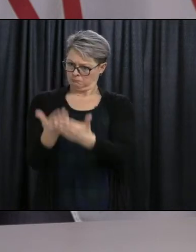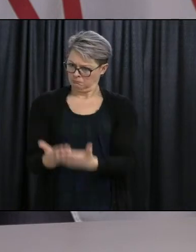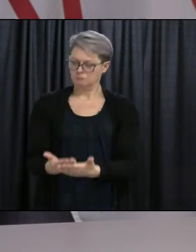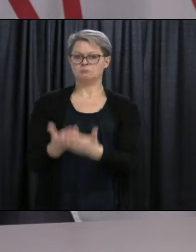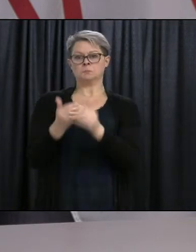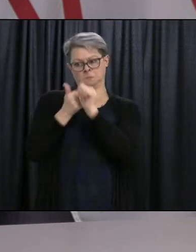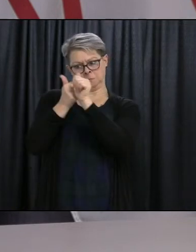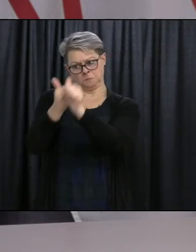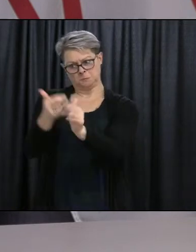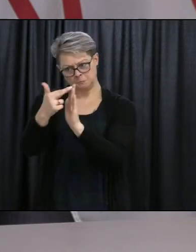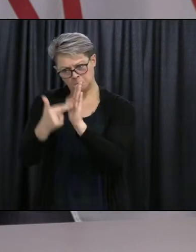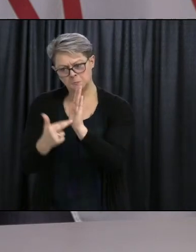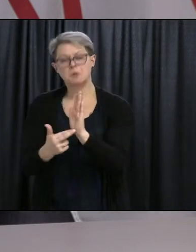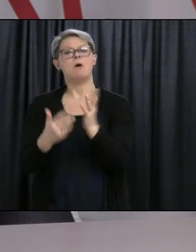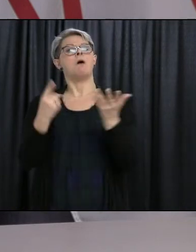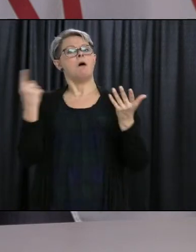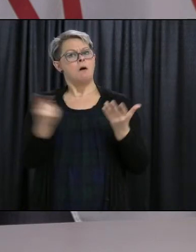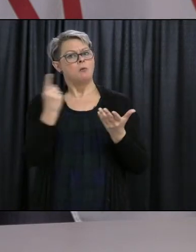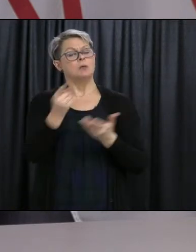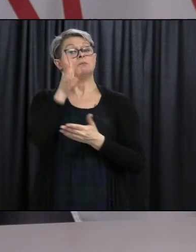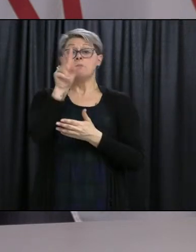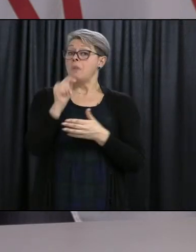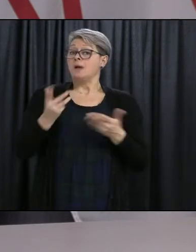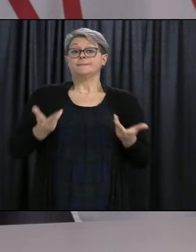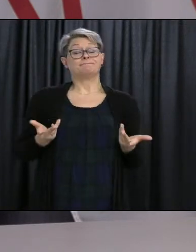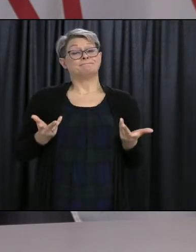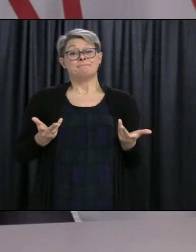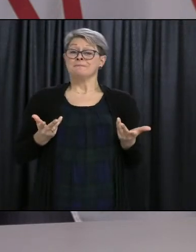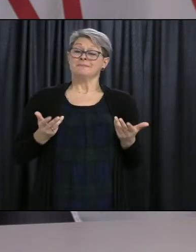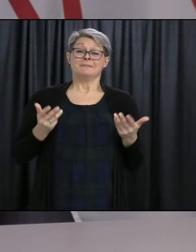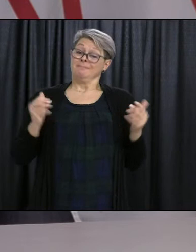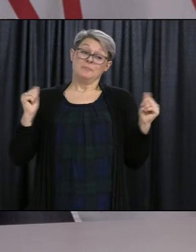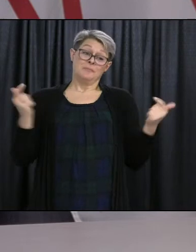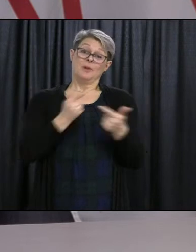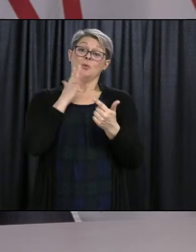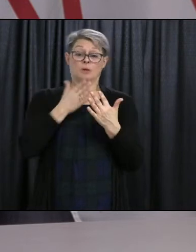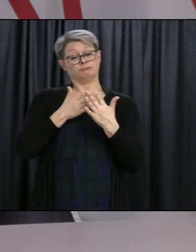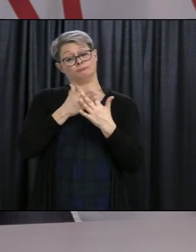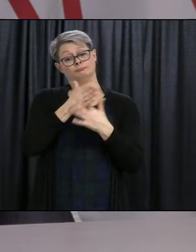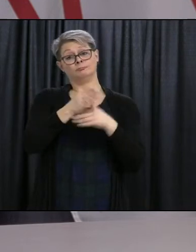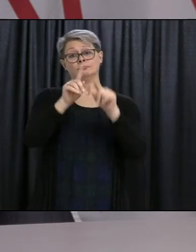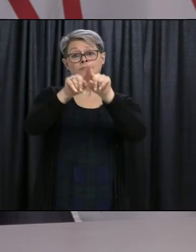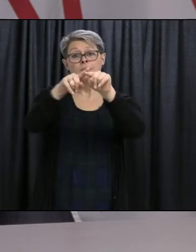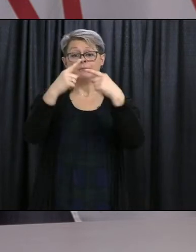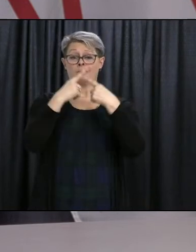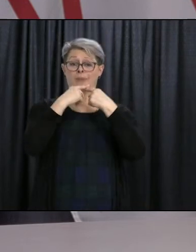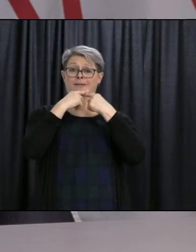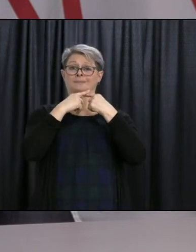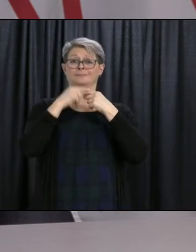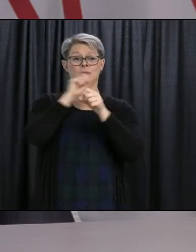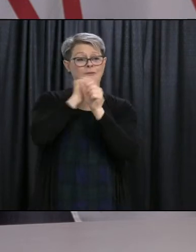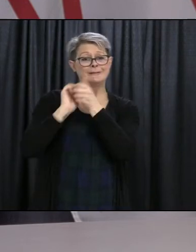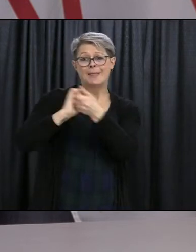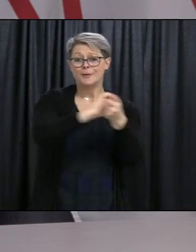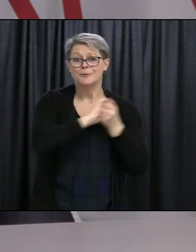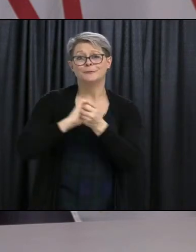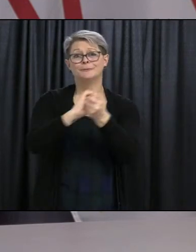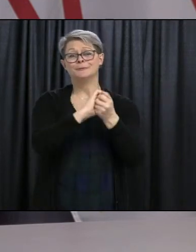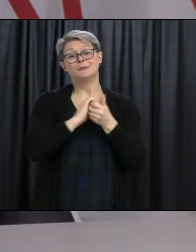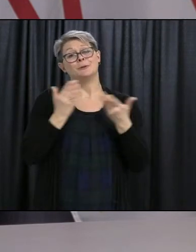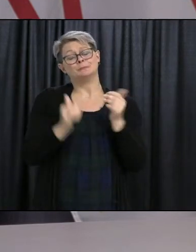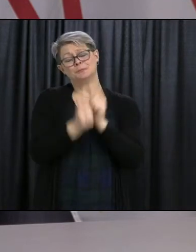things. So, but we're all getting through and depending on each other and working together. So that's